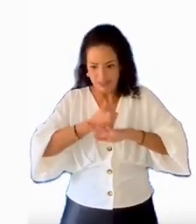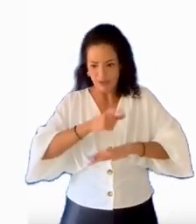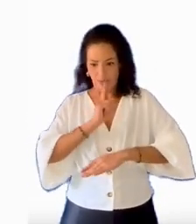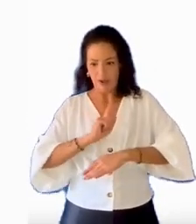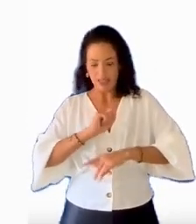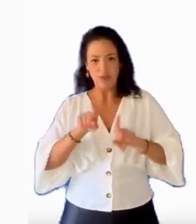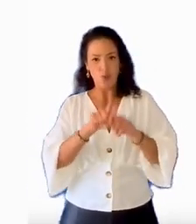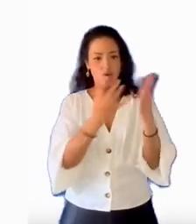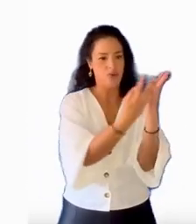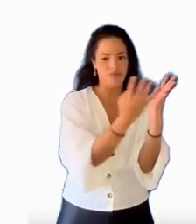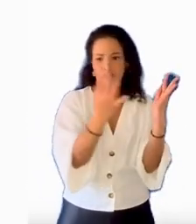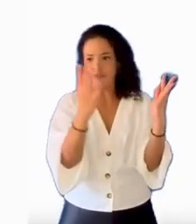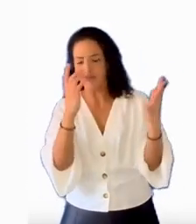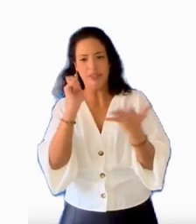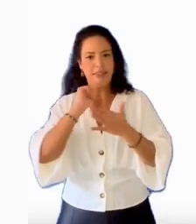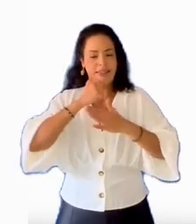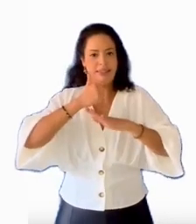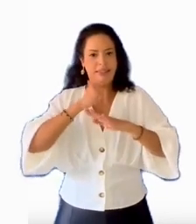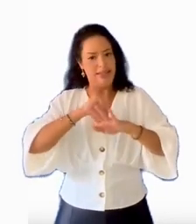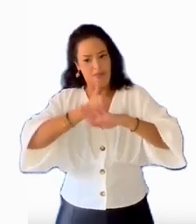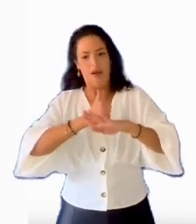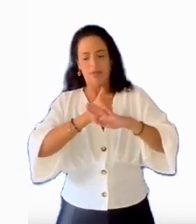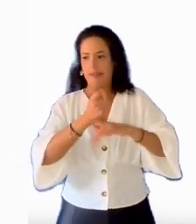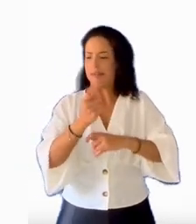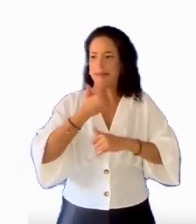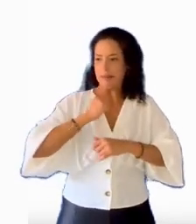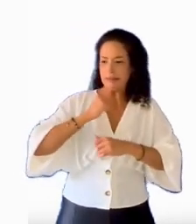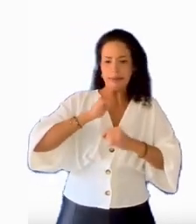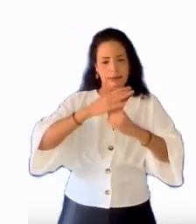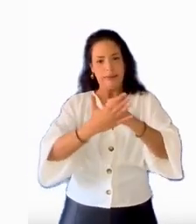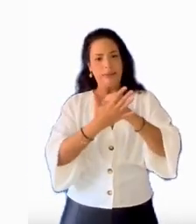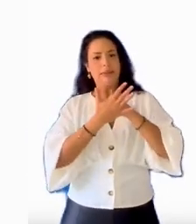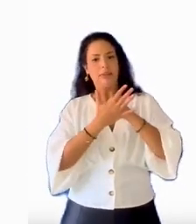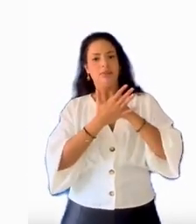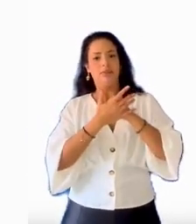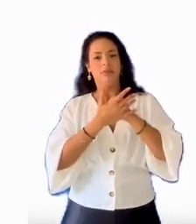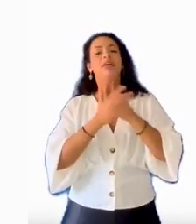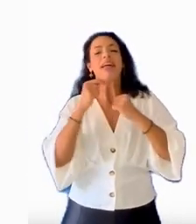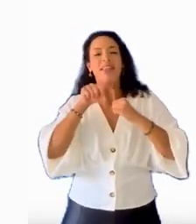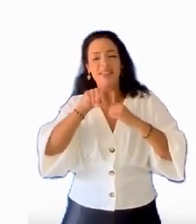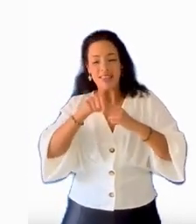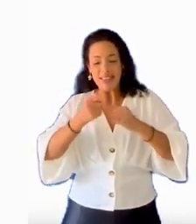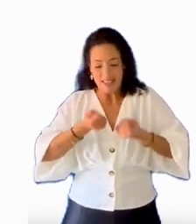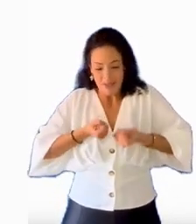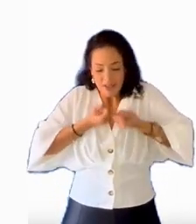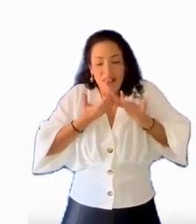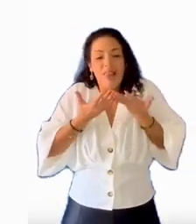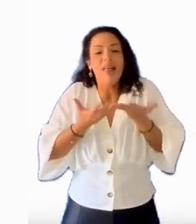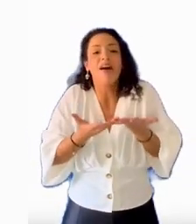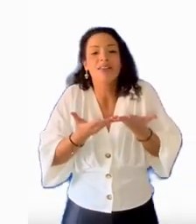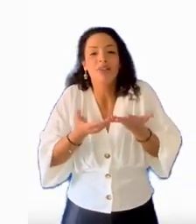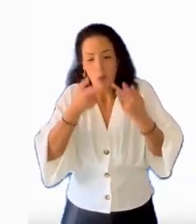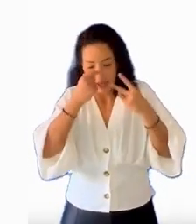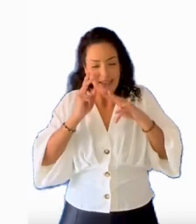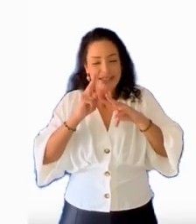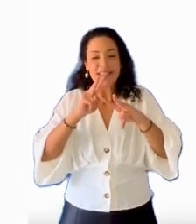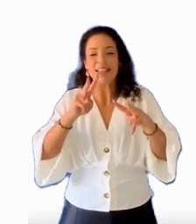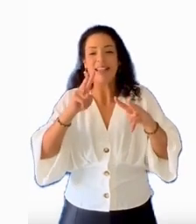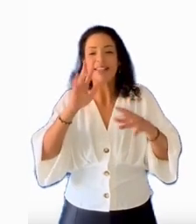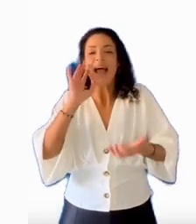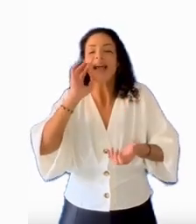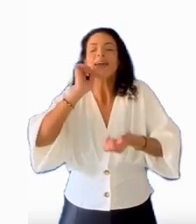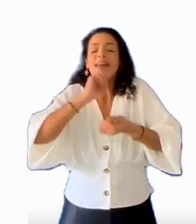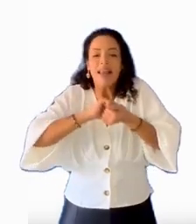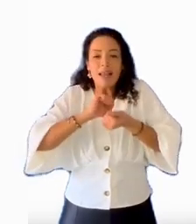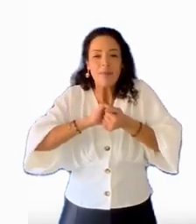around us. This liberation once again brings to the surface the light which exists in each of us so that it can be seen and reclaimed. In